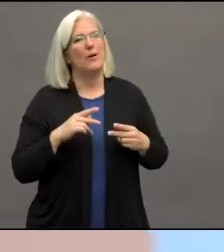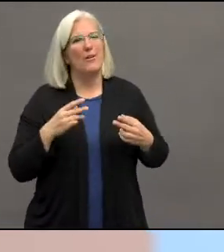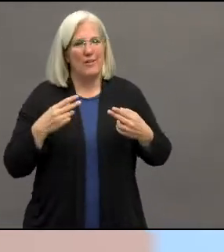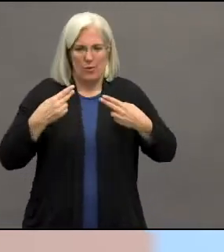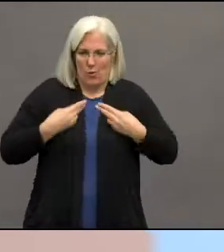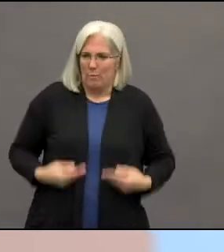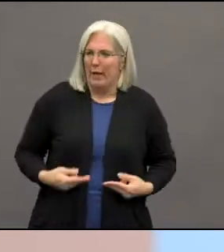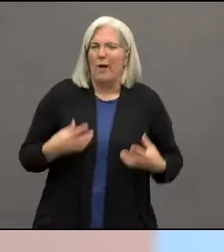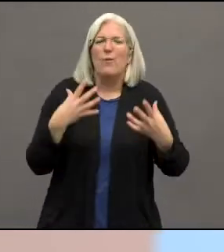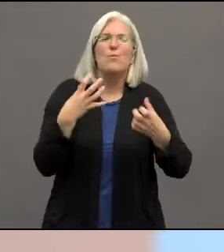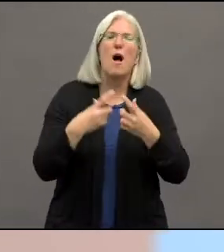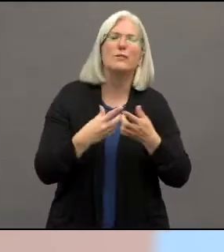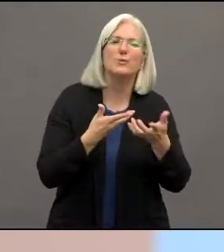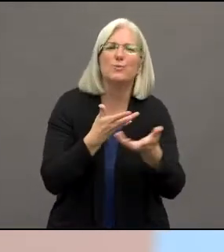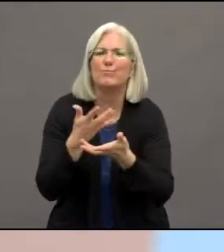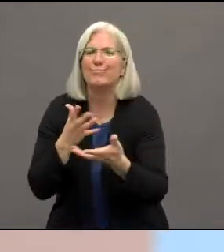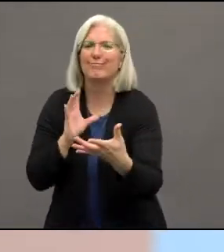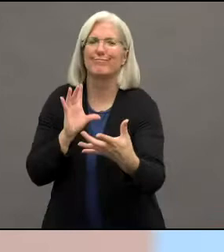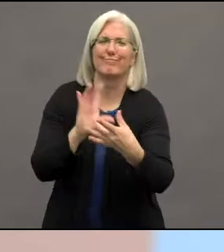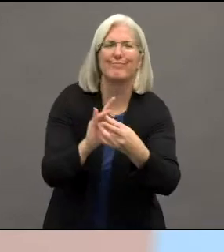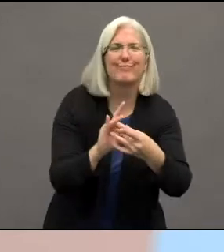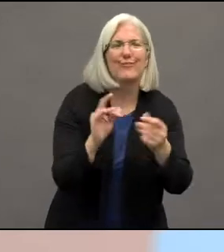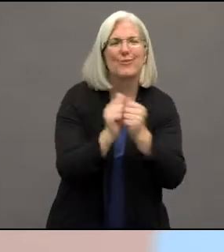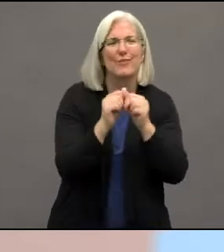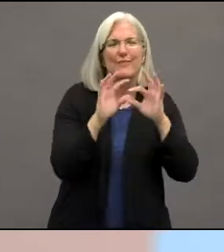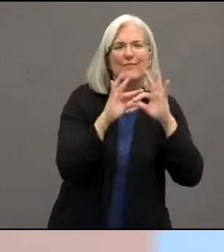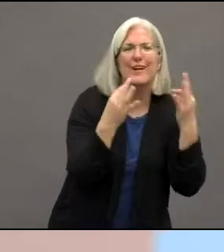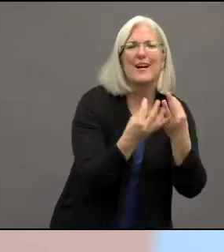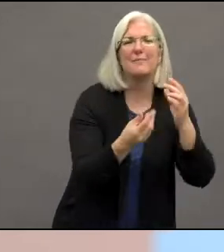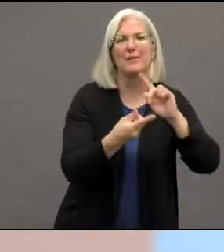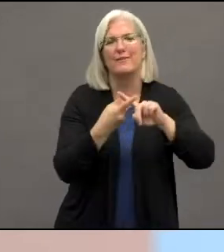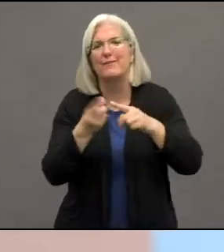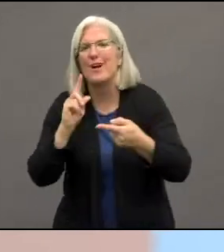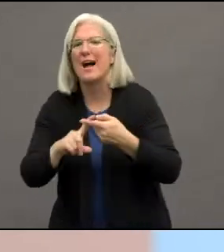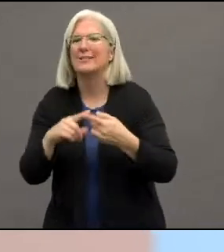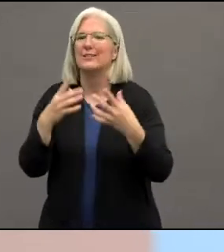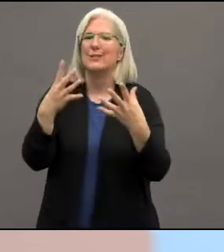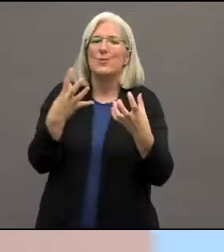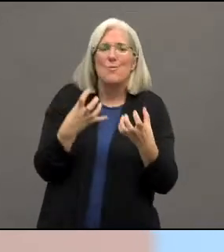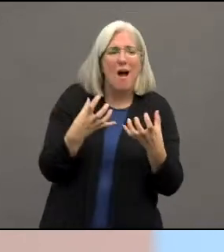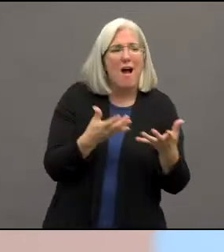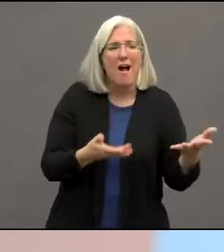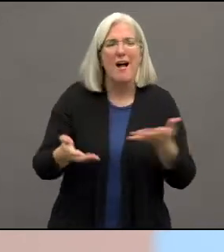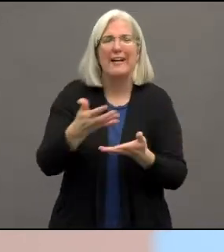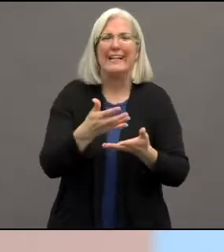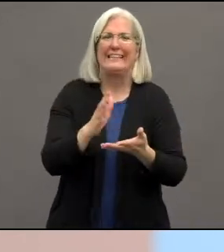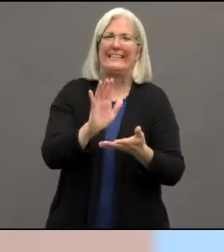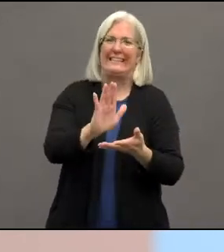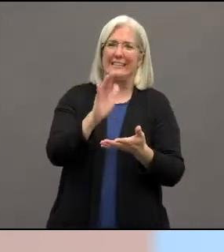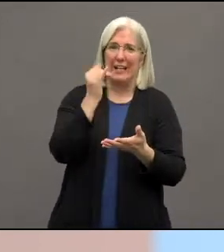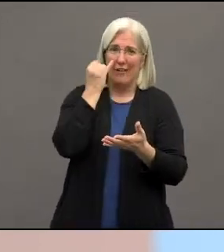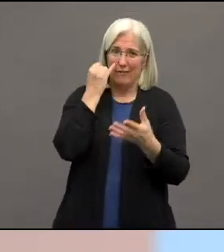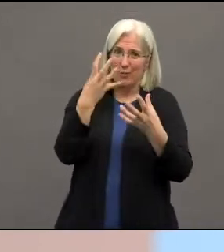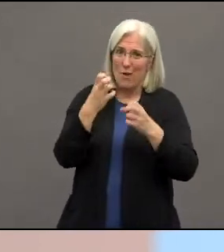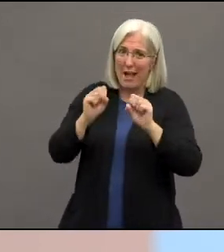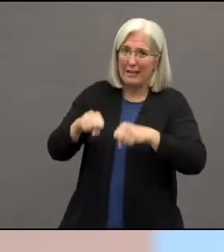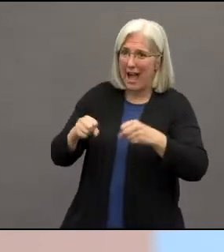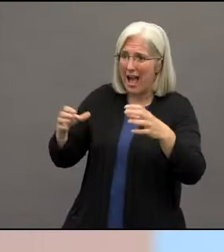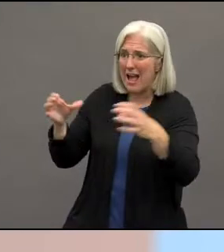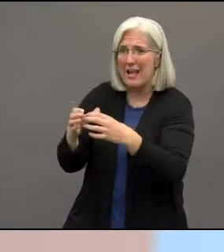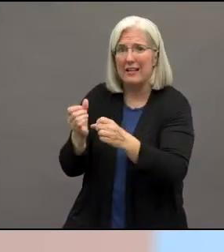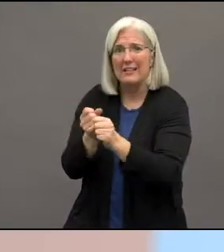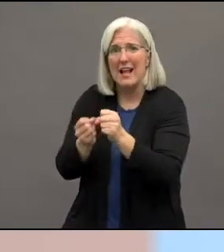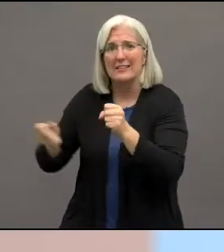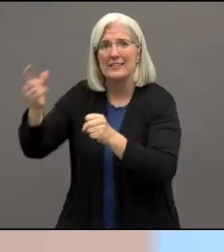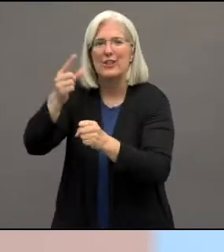with one another. However, if we want to continue to do that next year, this is the year in where we have to protect each other. In terms